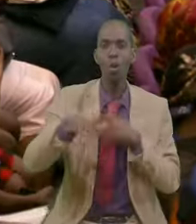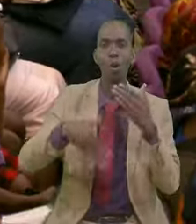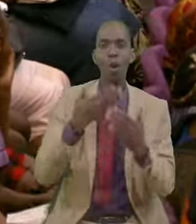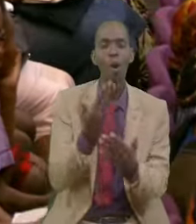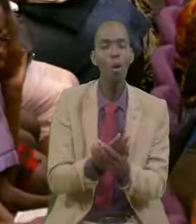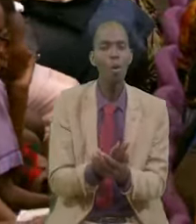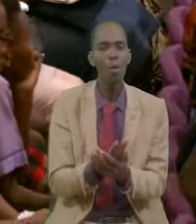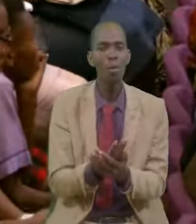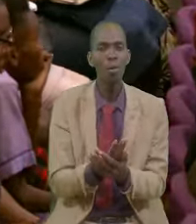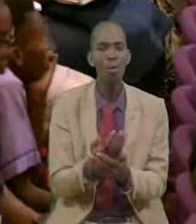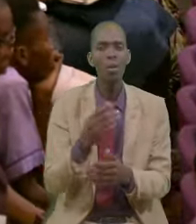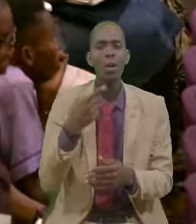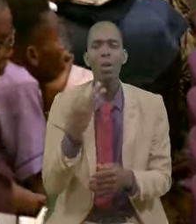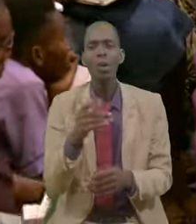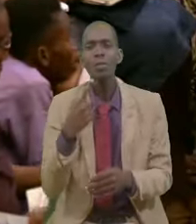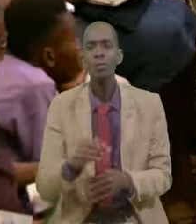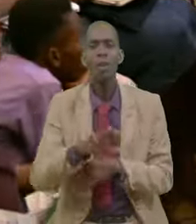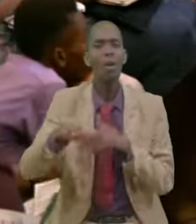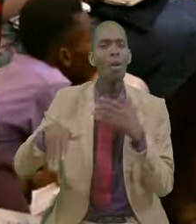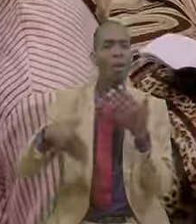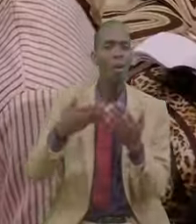Shall abide under the shadow of the...